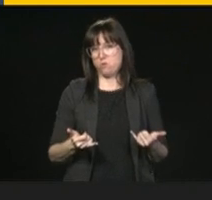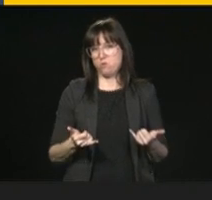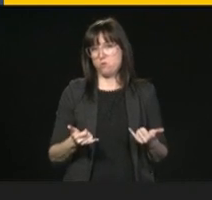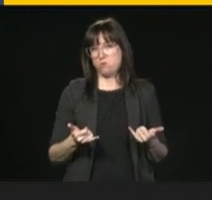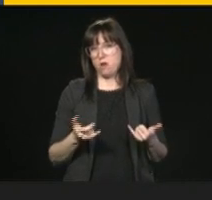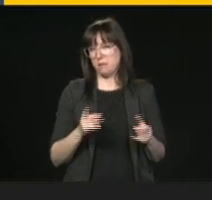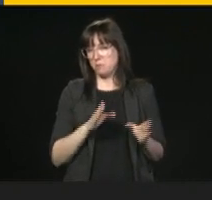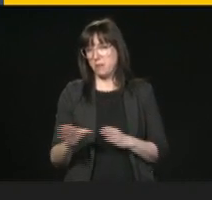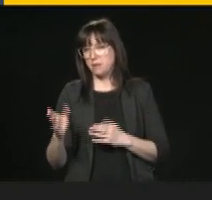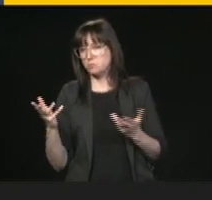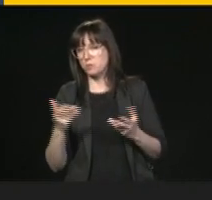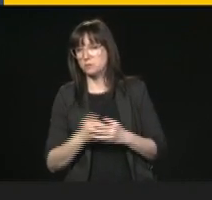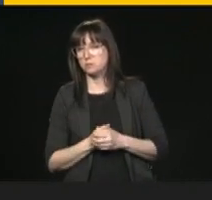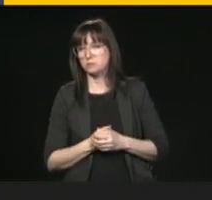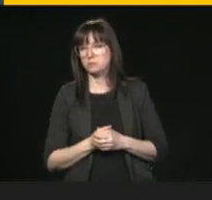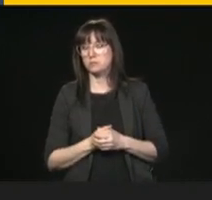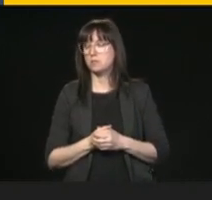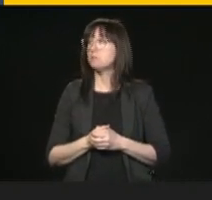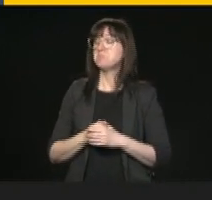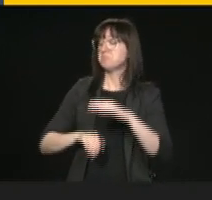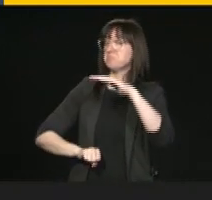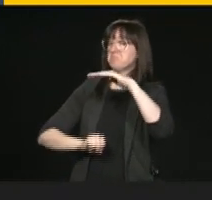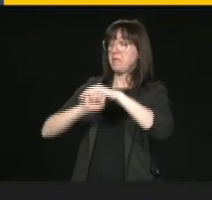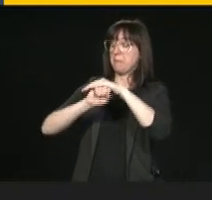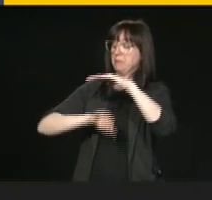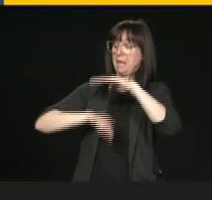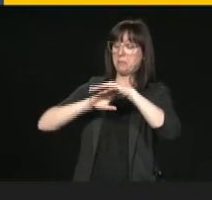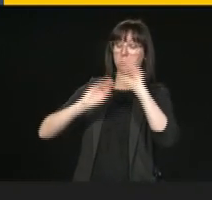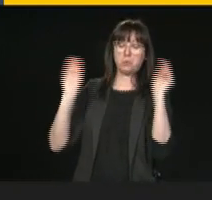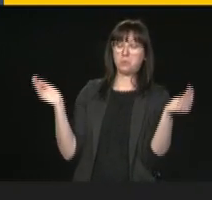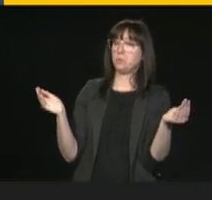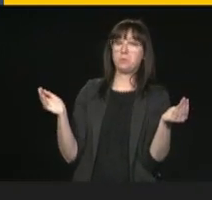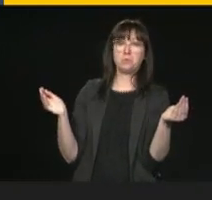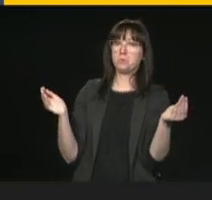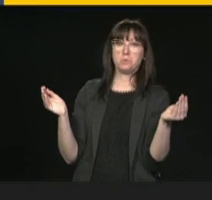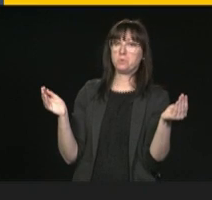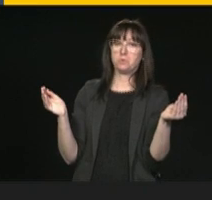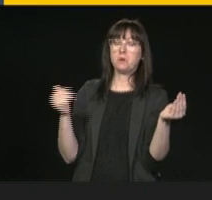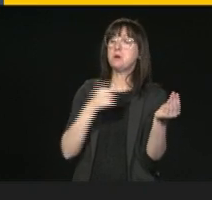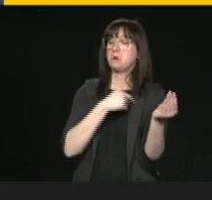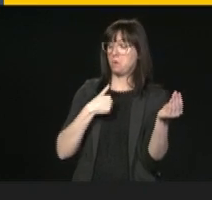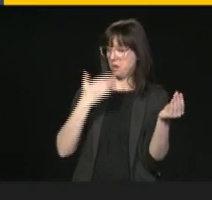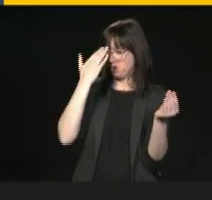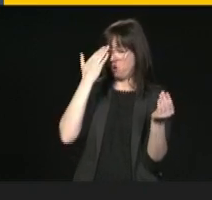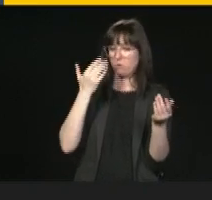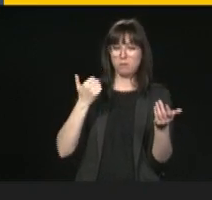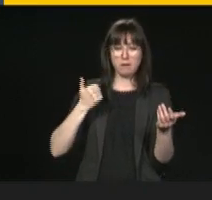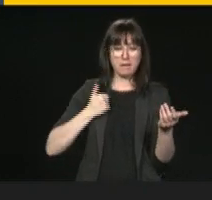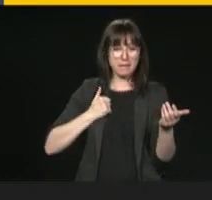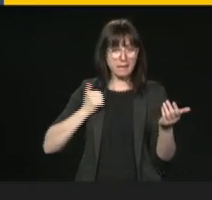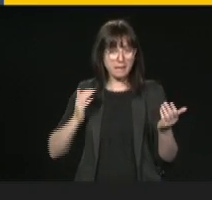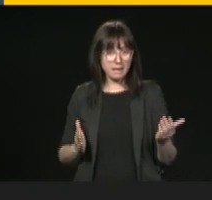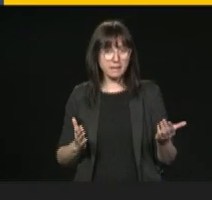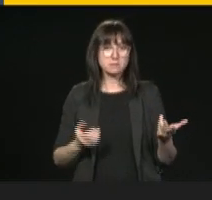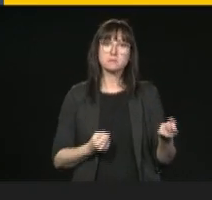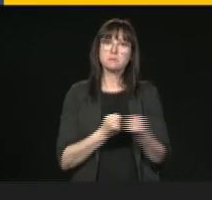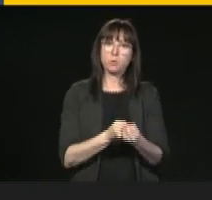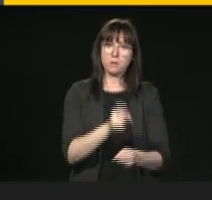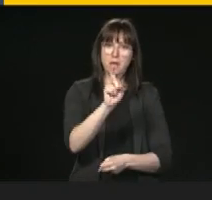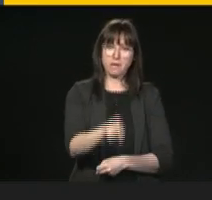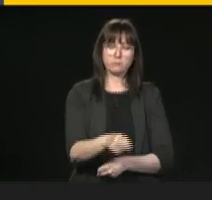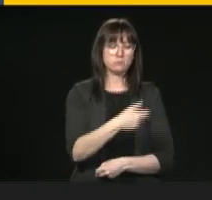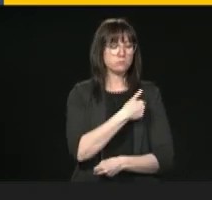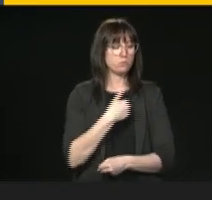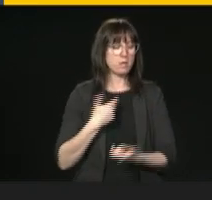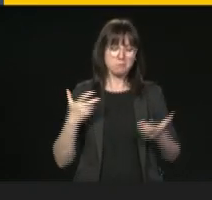cap. There's a realization that we need to support Canadians and that we're going to do whatever it takes to support Canadians. There's a realization that we need